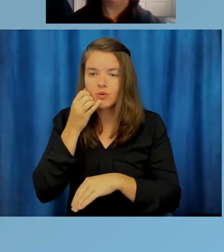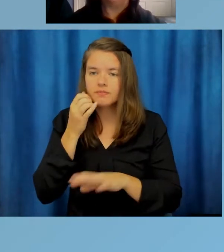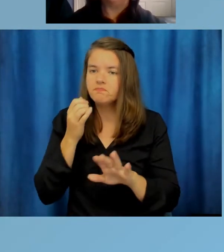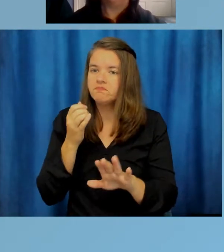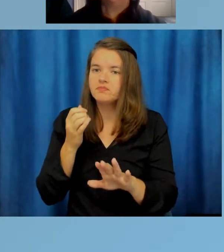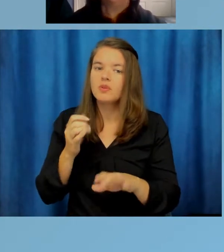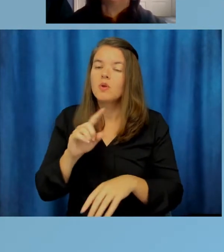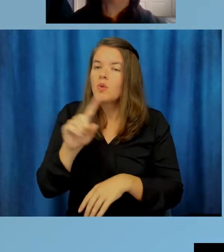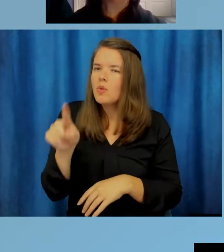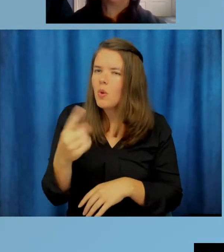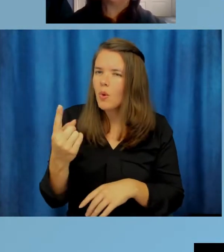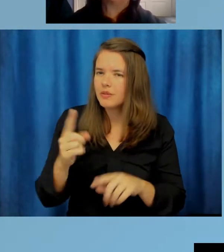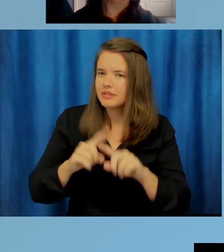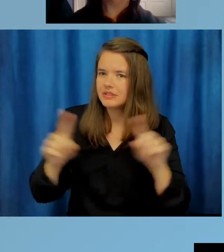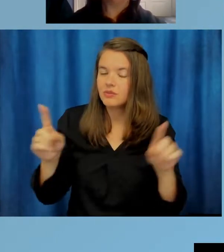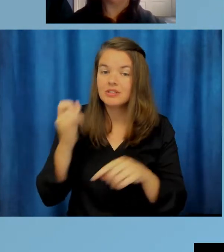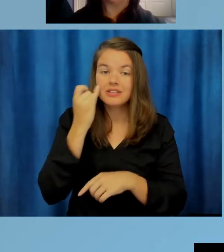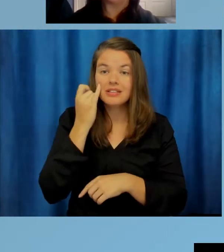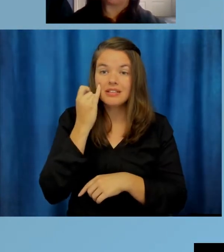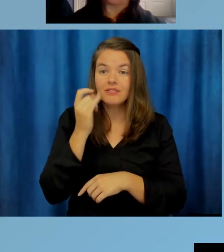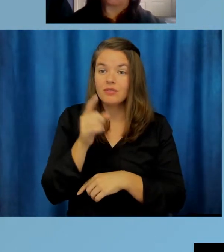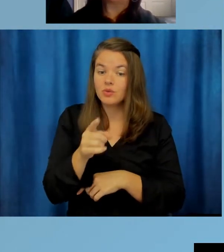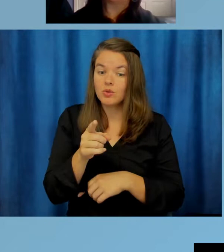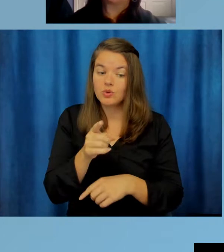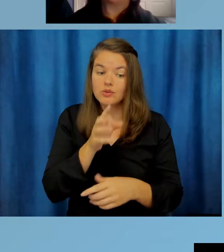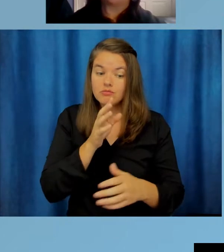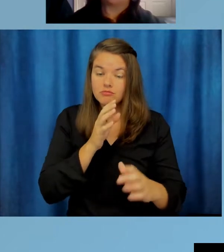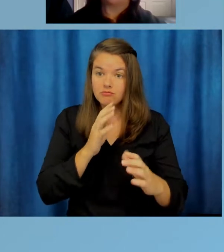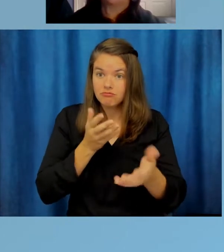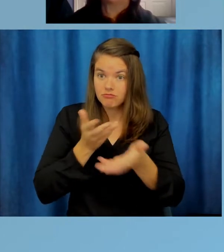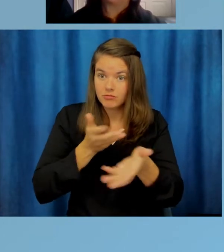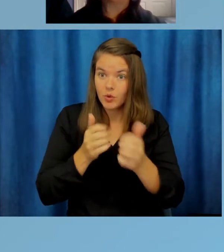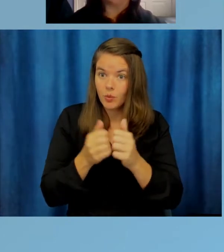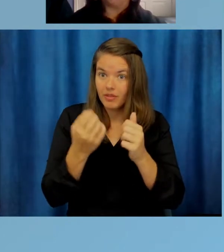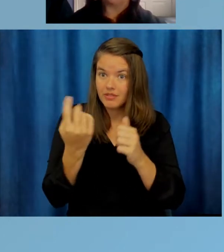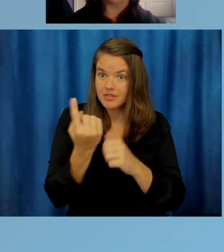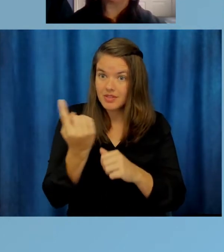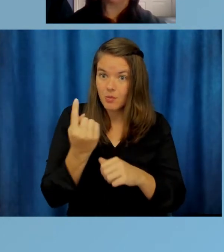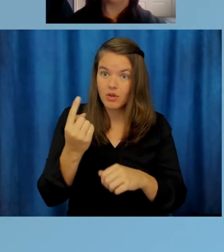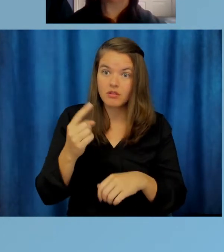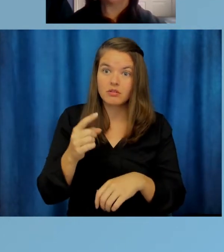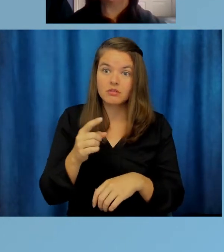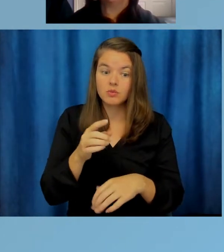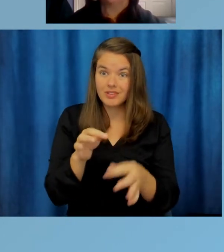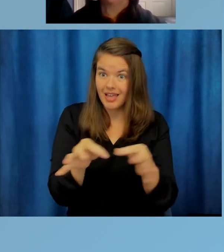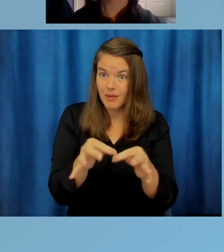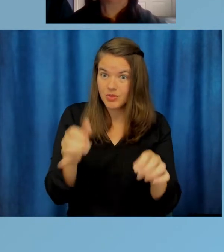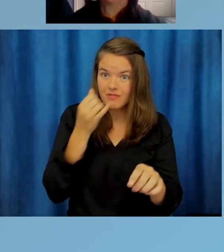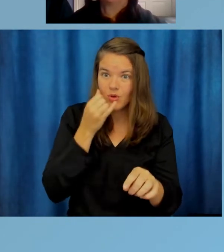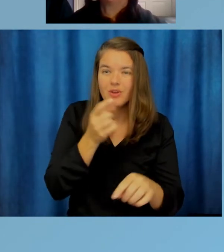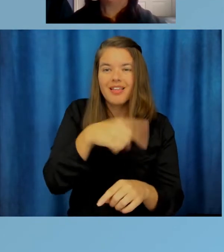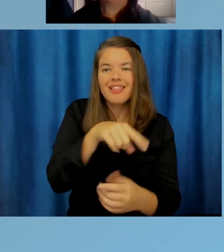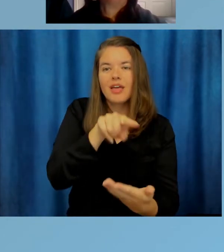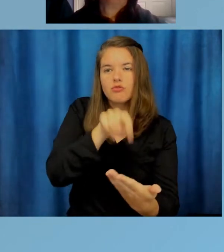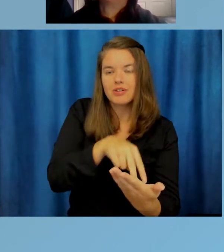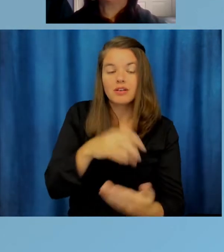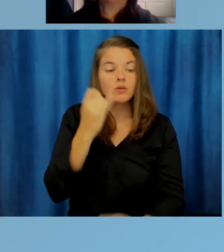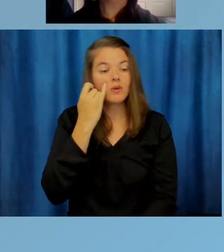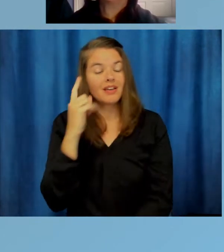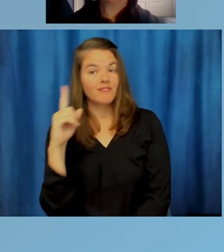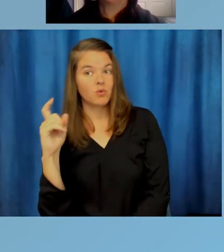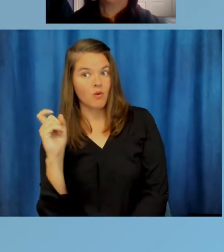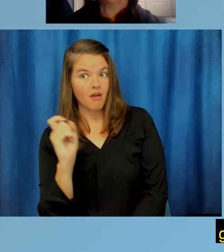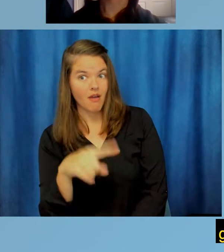when you're speaking with somebody that's using a captioning phone, they're reading what you're saying to them. So if you ask